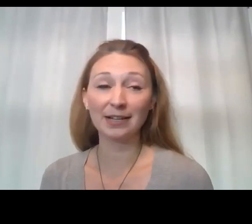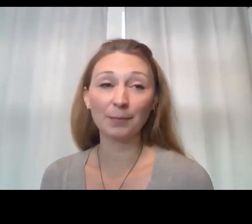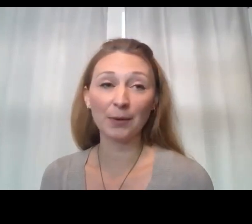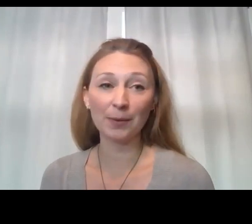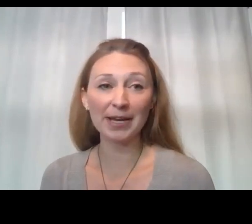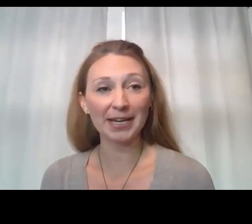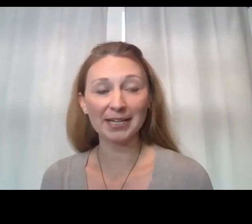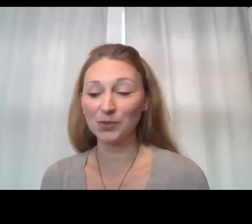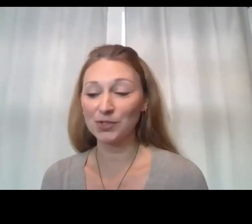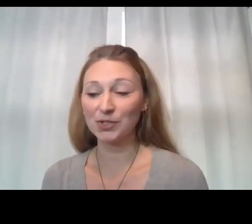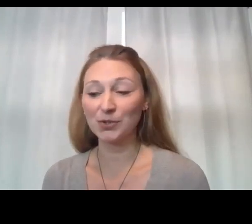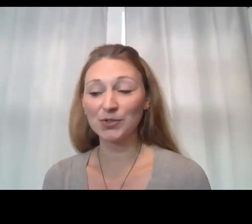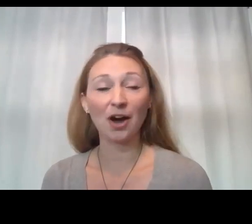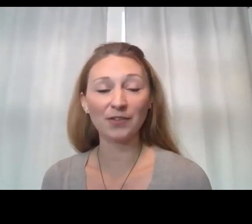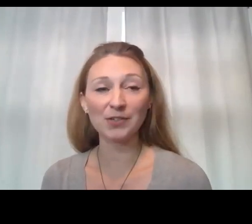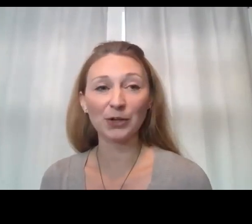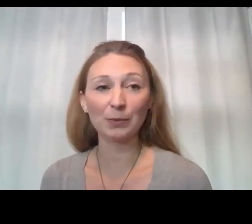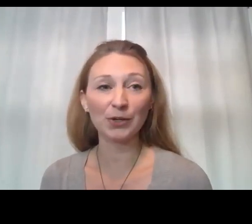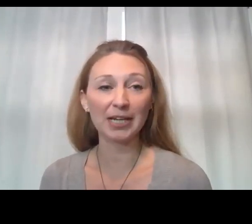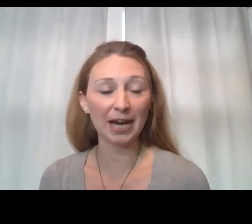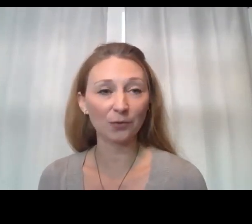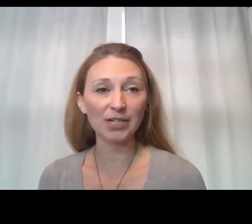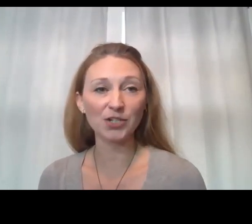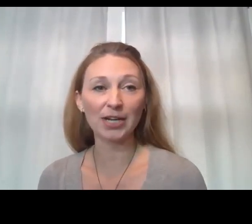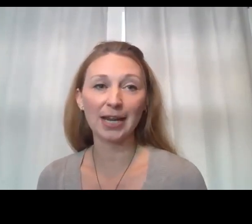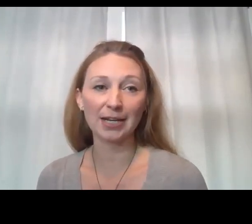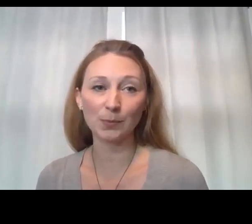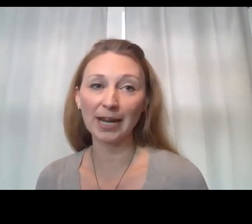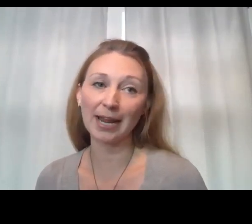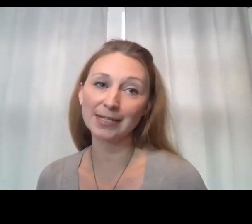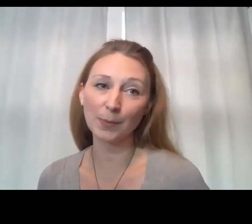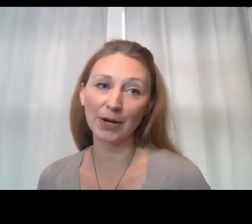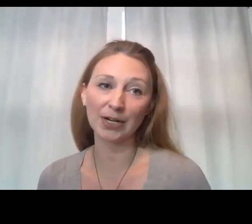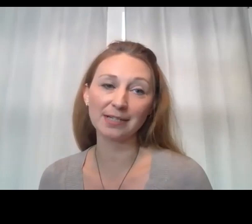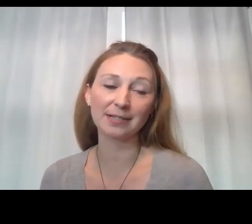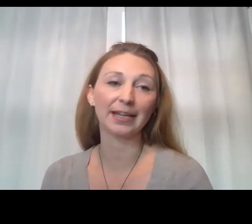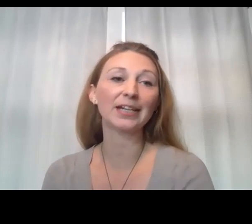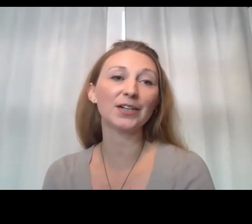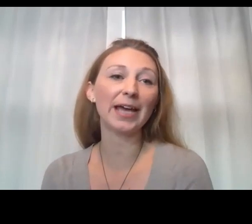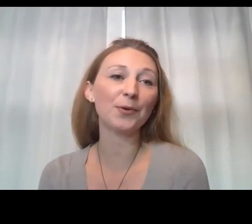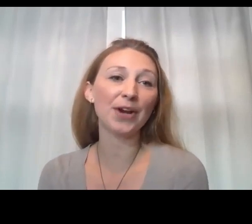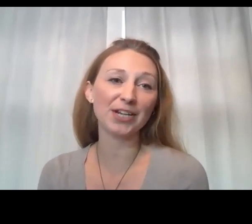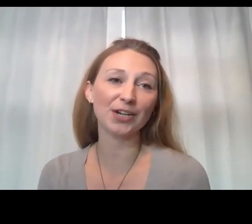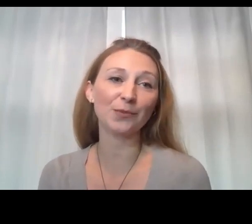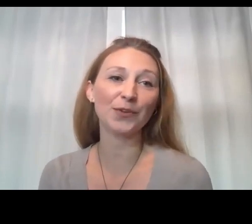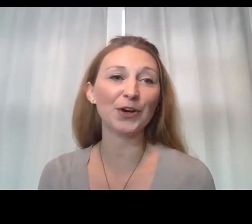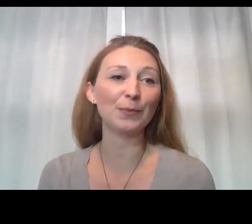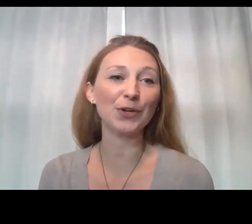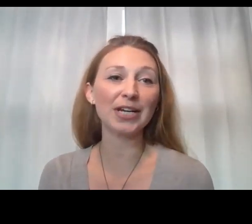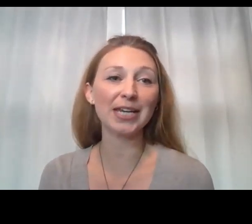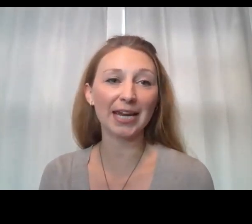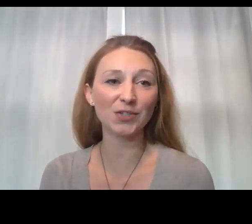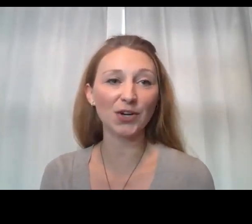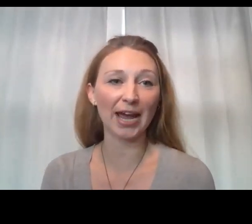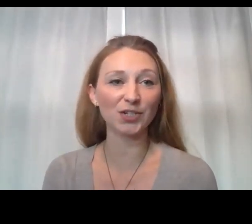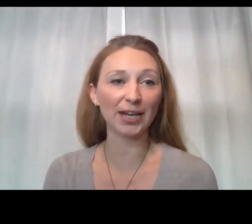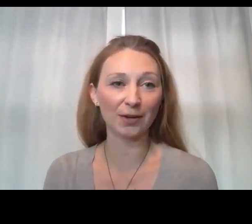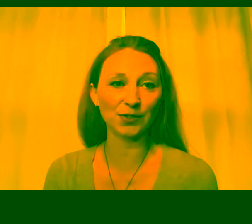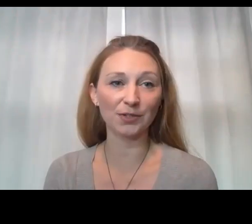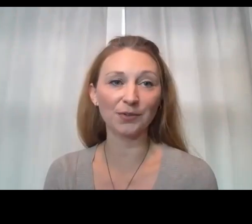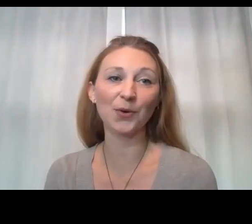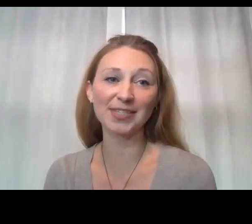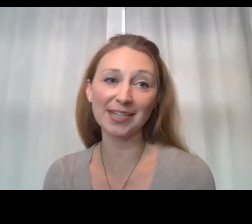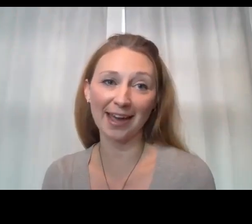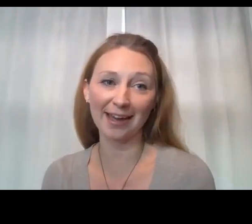is presented by Wilmot Cancer Institute's Office for Community Outreach, Engagement, and Disparities in collaboration with our Community Cancer